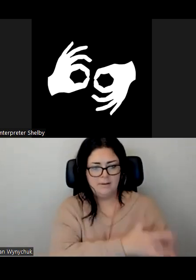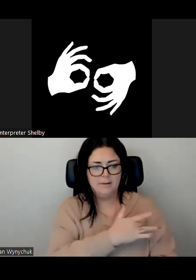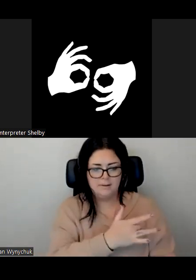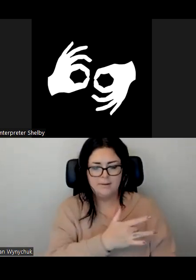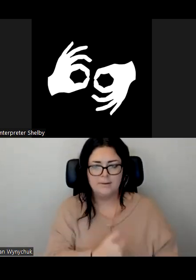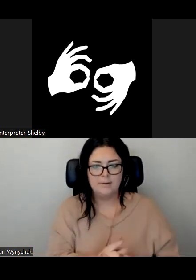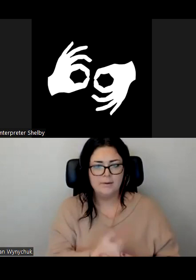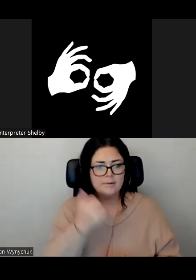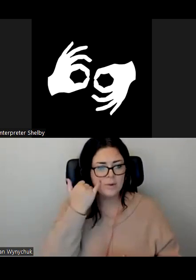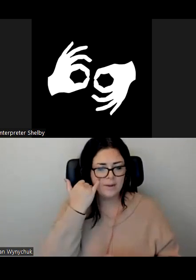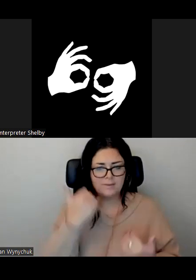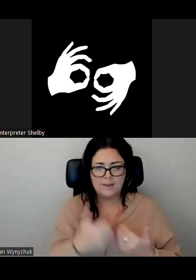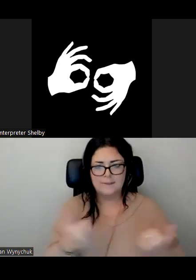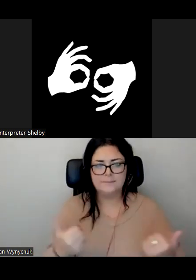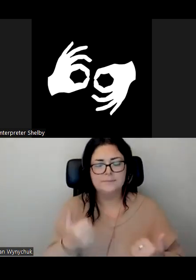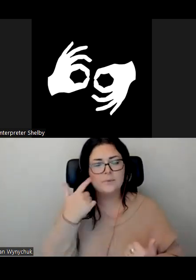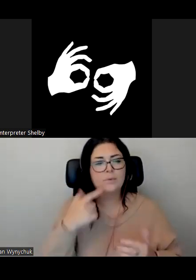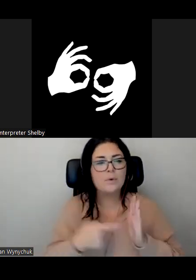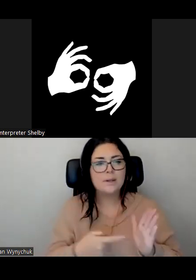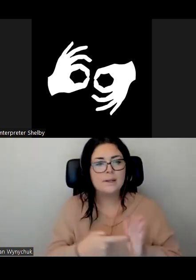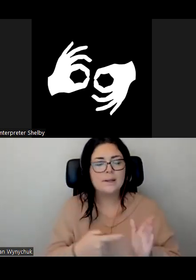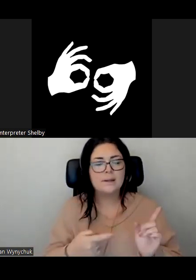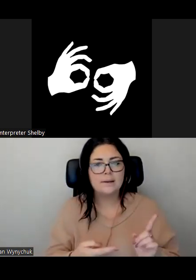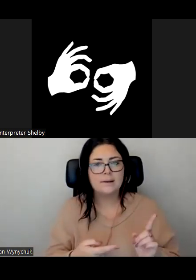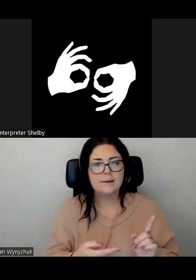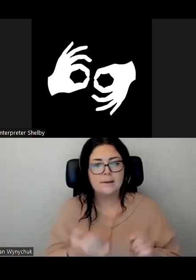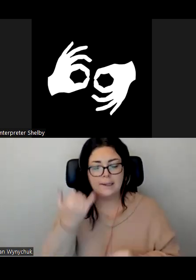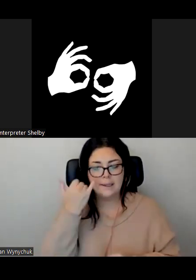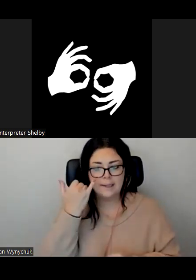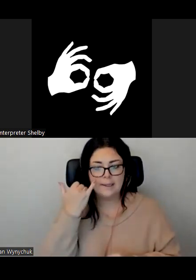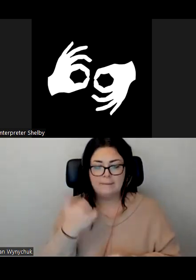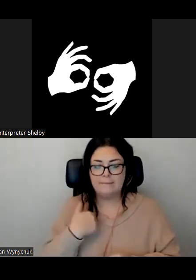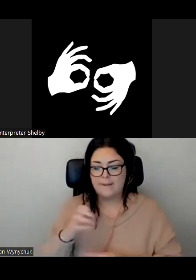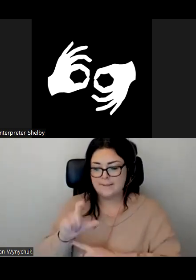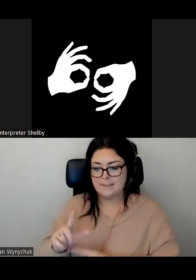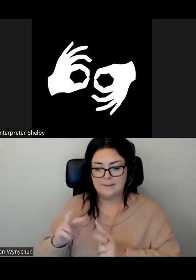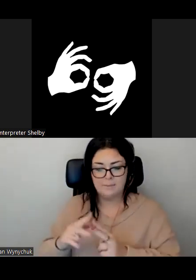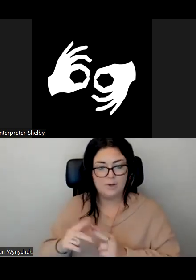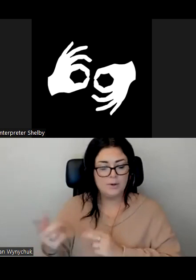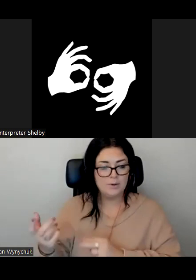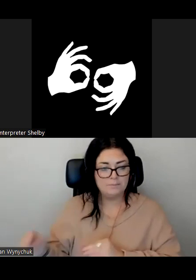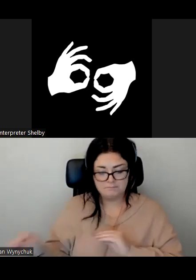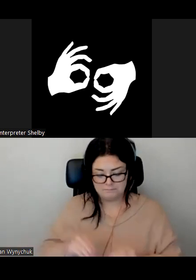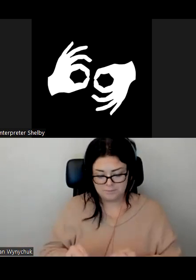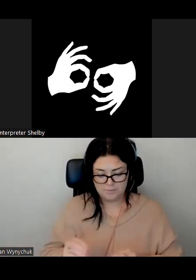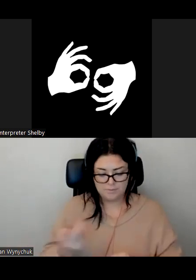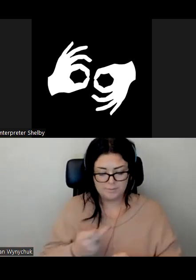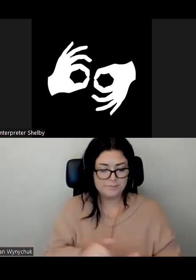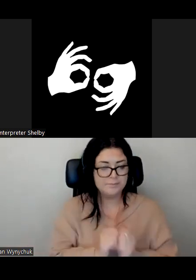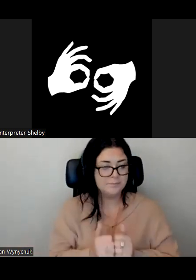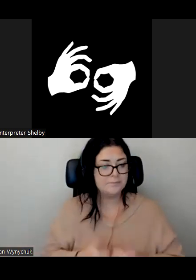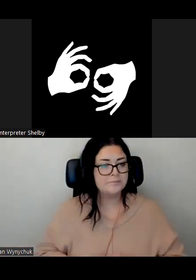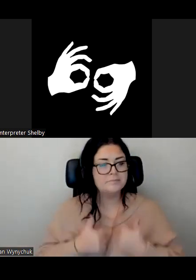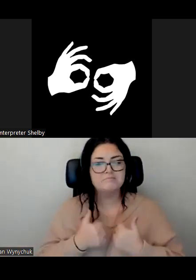of splitting up. So, for example, if I had a common law partner who moved in with me. We were living together